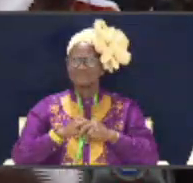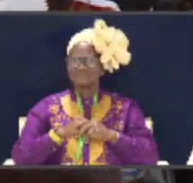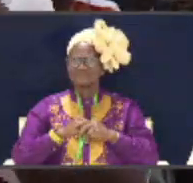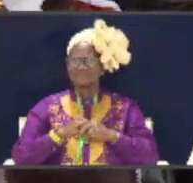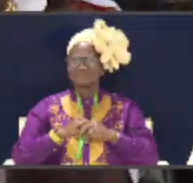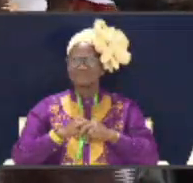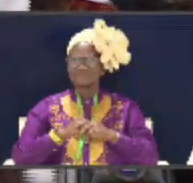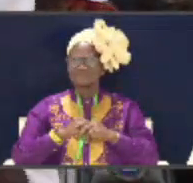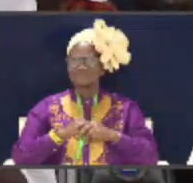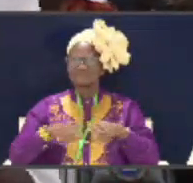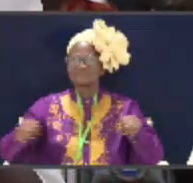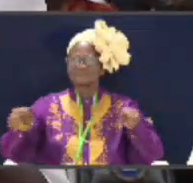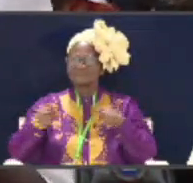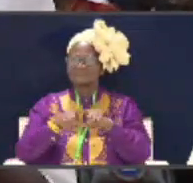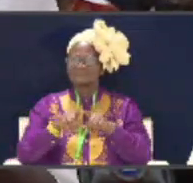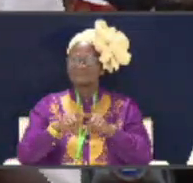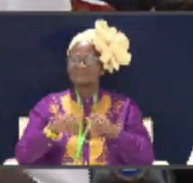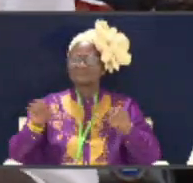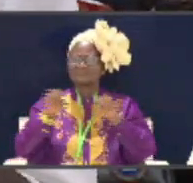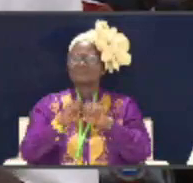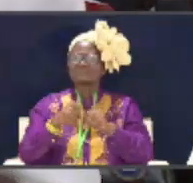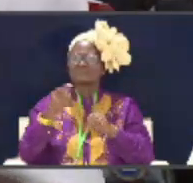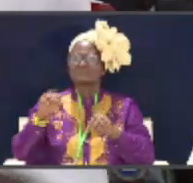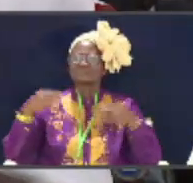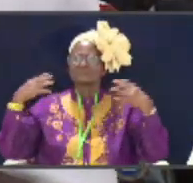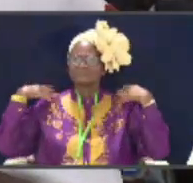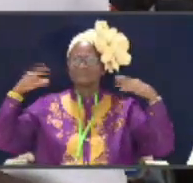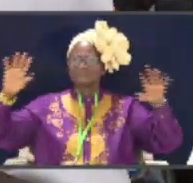So even the angels in heaven are saying,